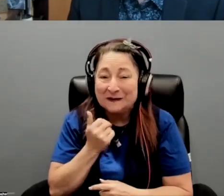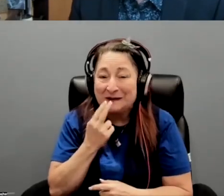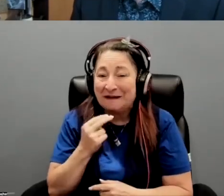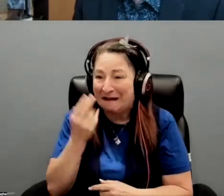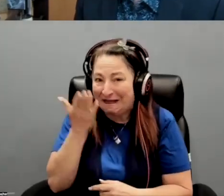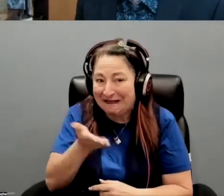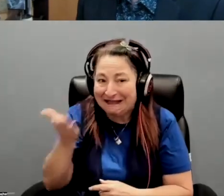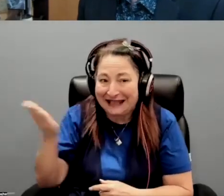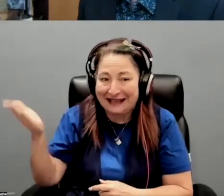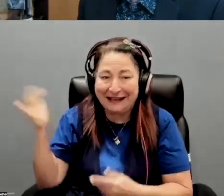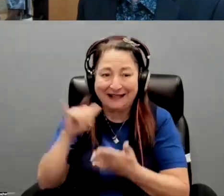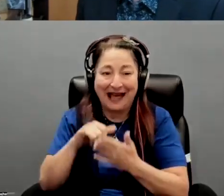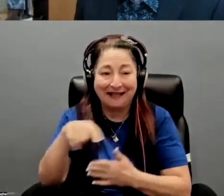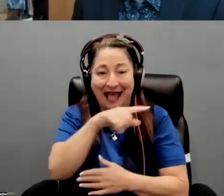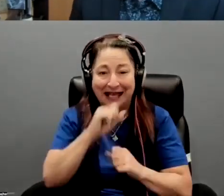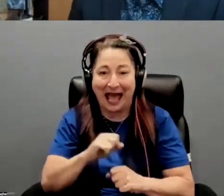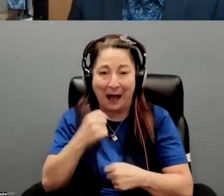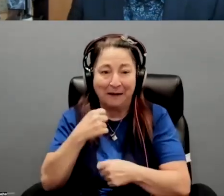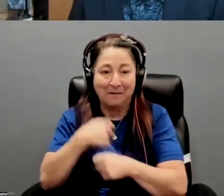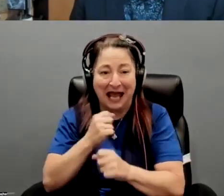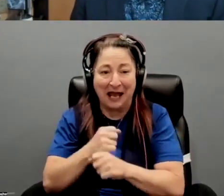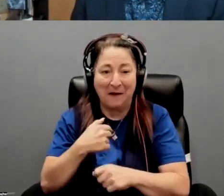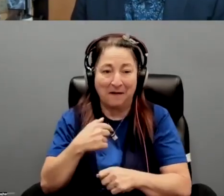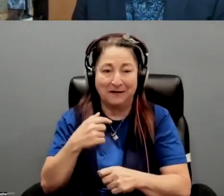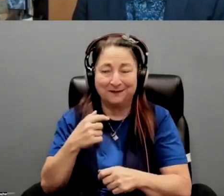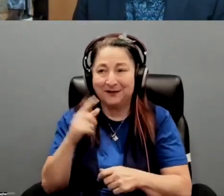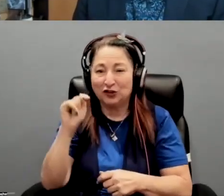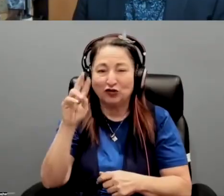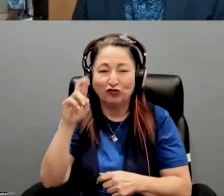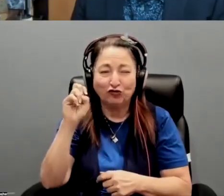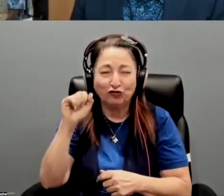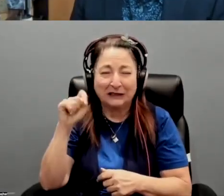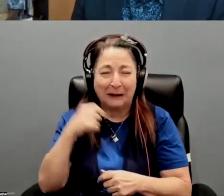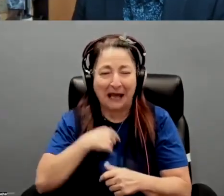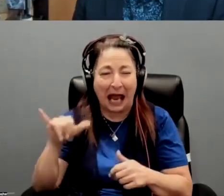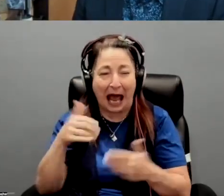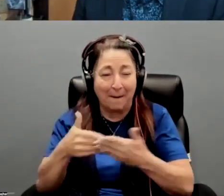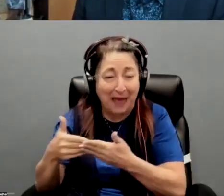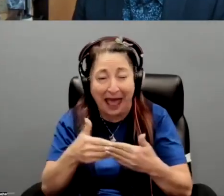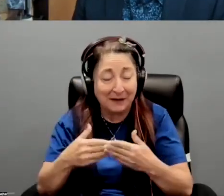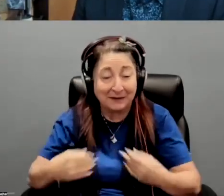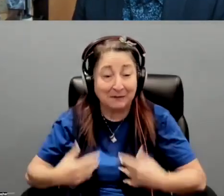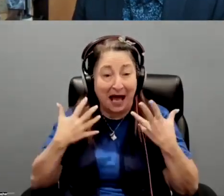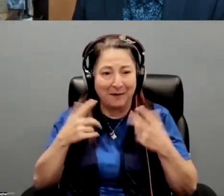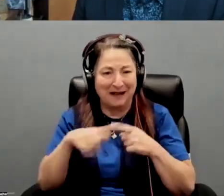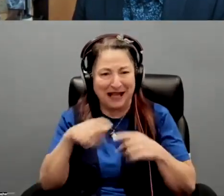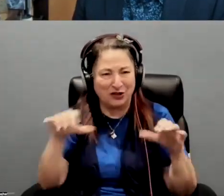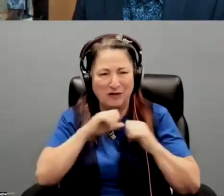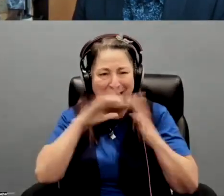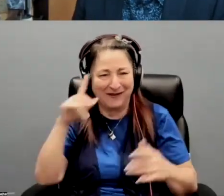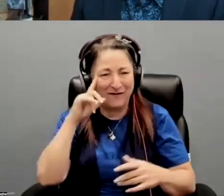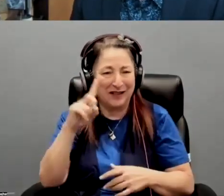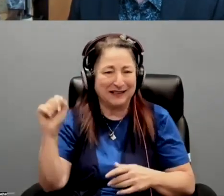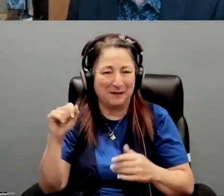thing that they can infantilize and be inspired by without actually contributing to the disability community.